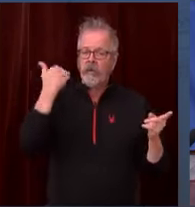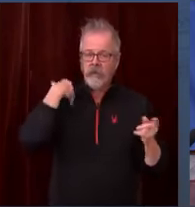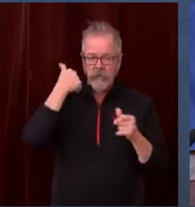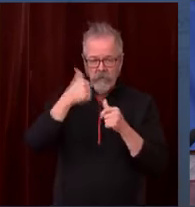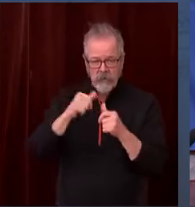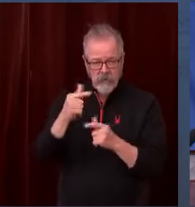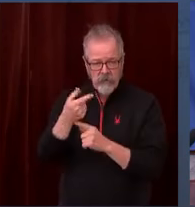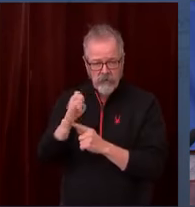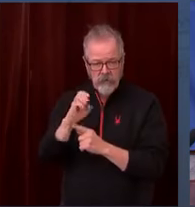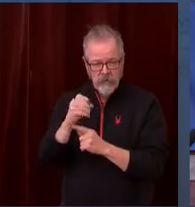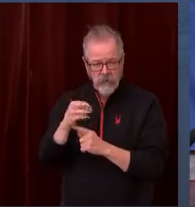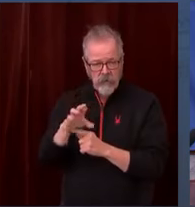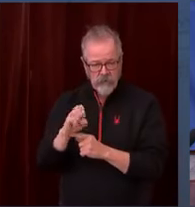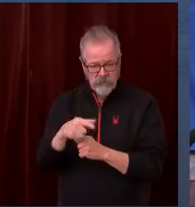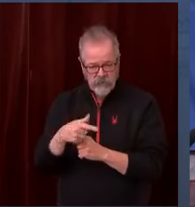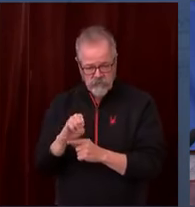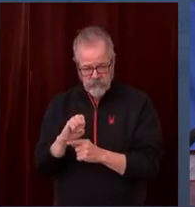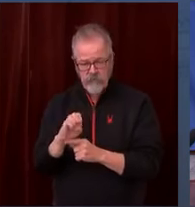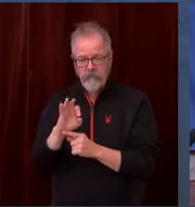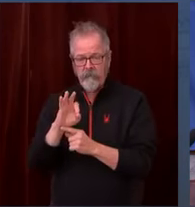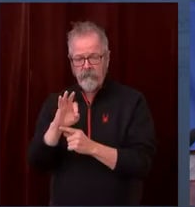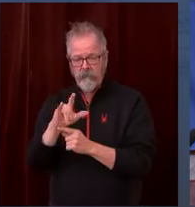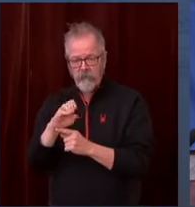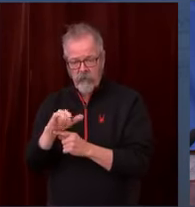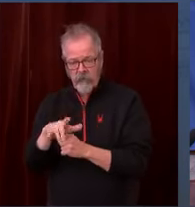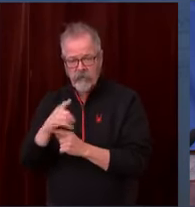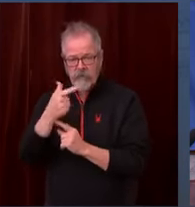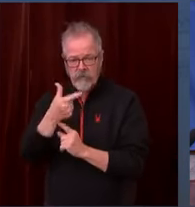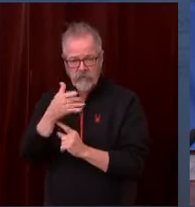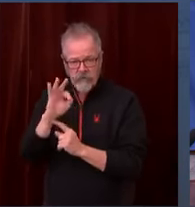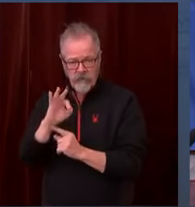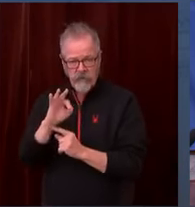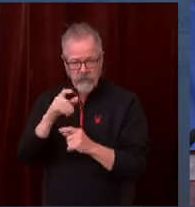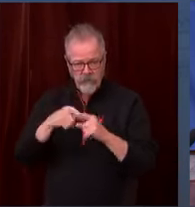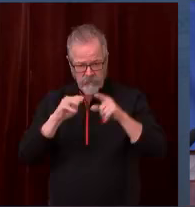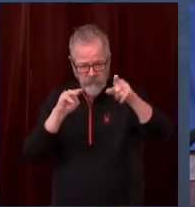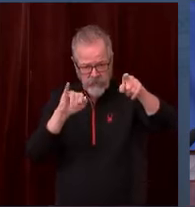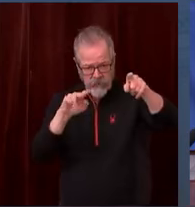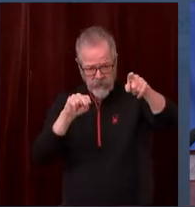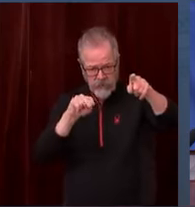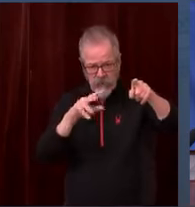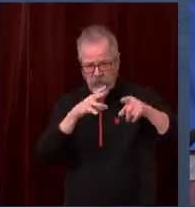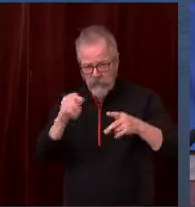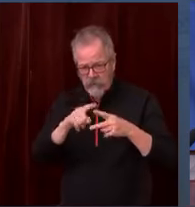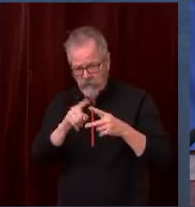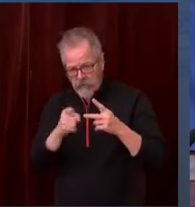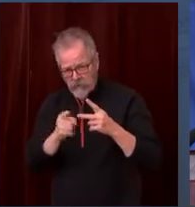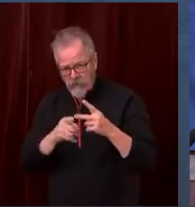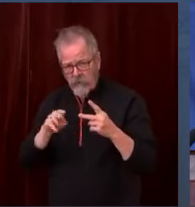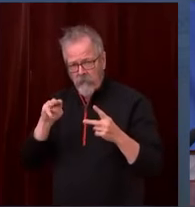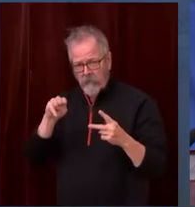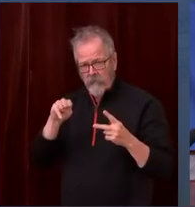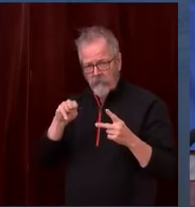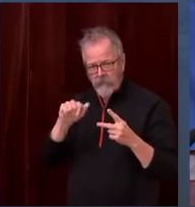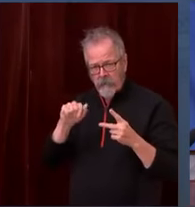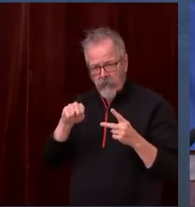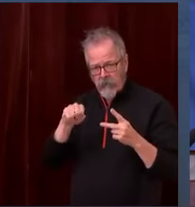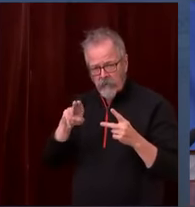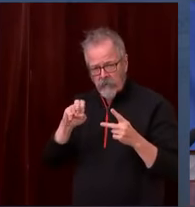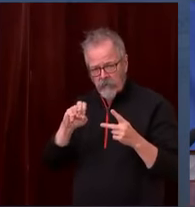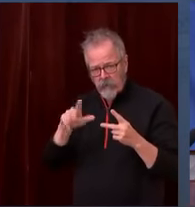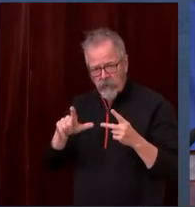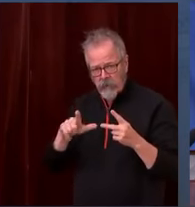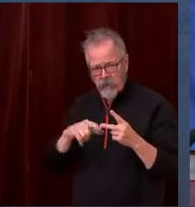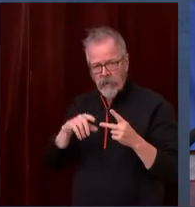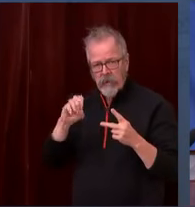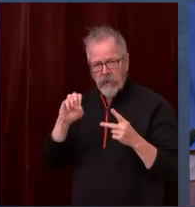prosecute officers involved in violence. Their recommendations have shaped this legislation. I'm